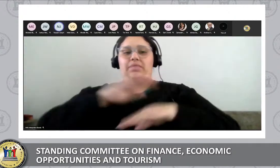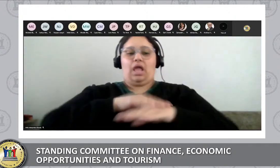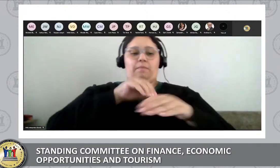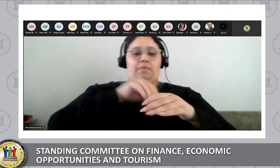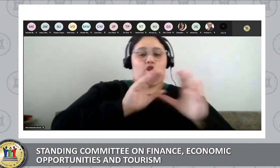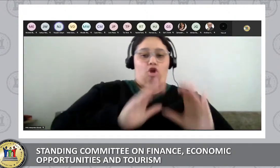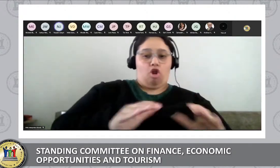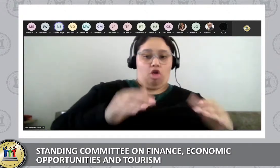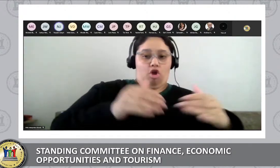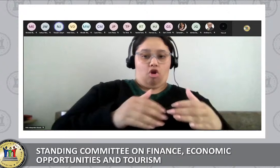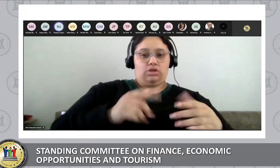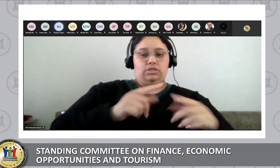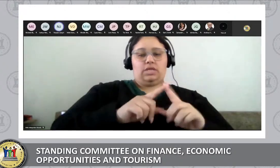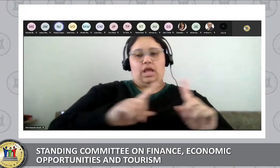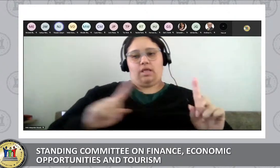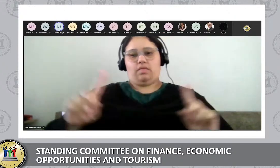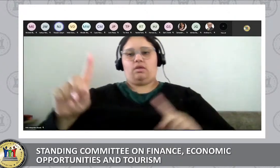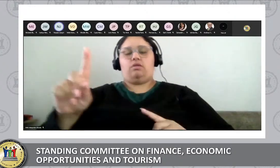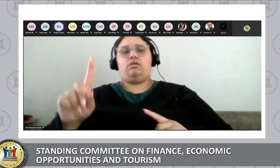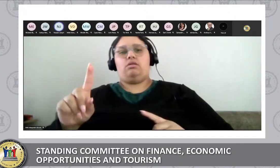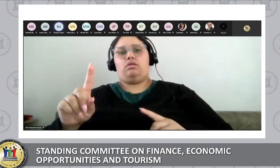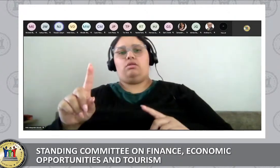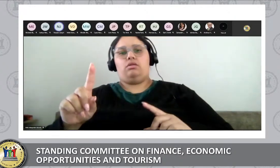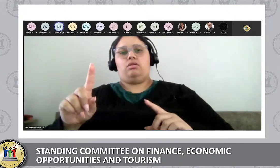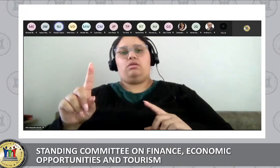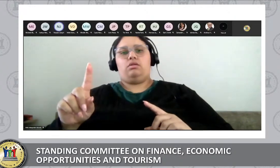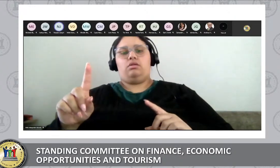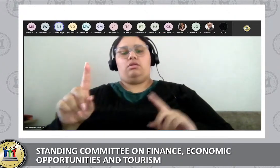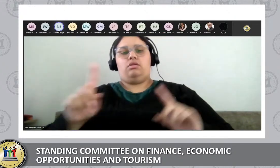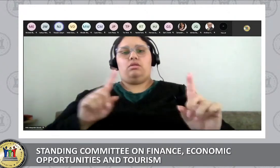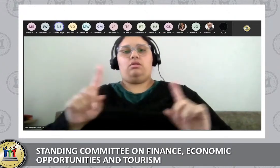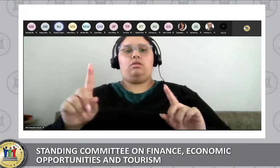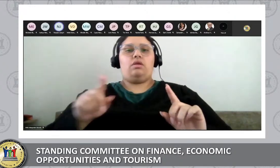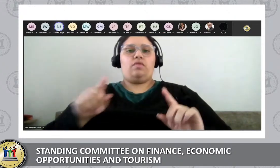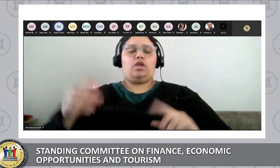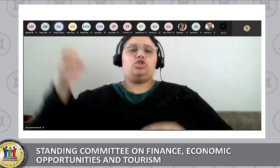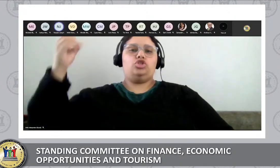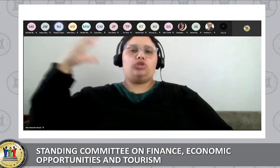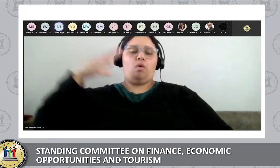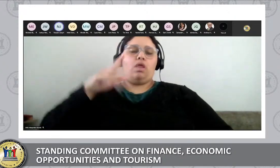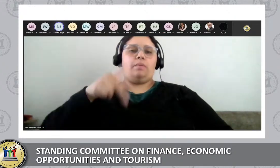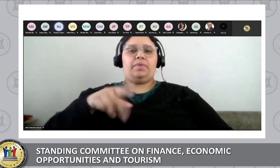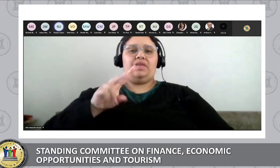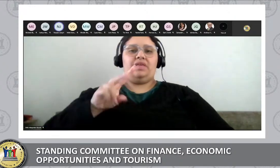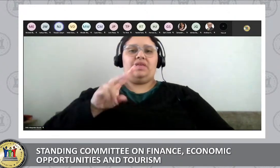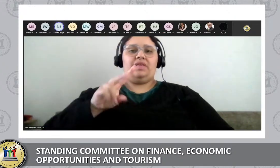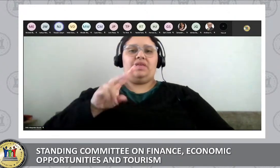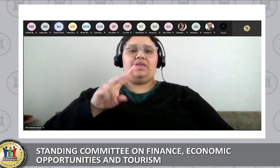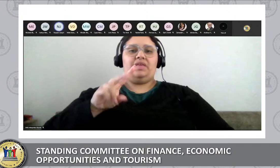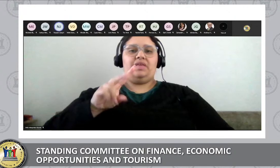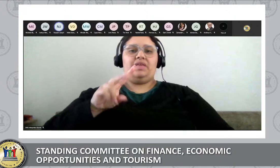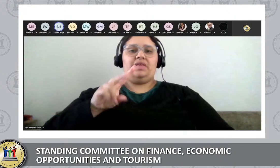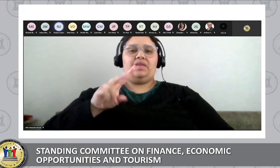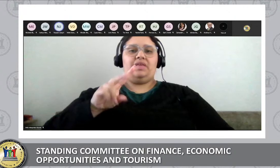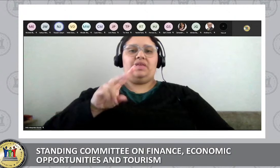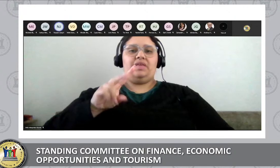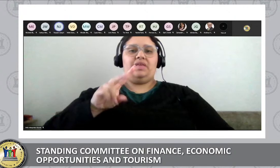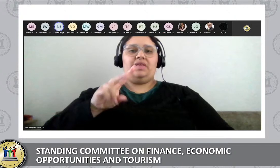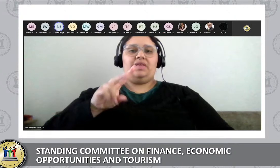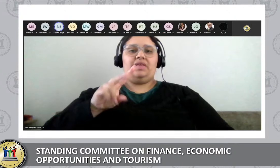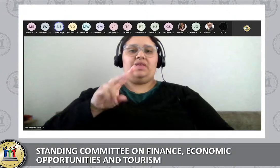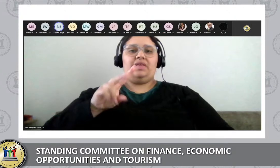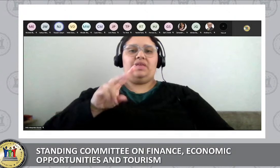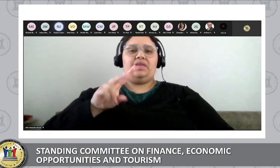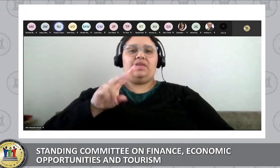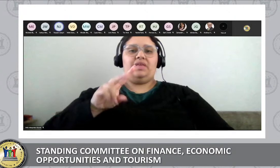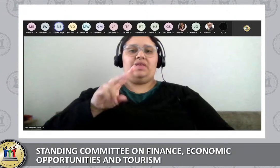then the firm in the classroom, in the firms. And that was that solar PV that I was referring to. We piloted that program, Minister.